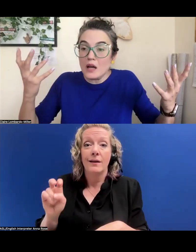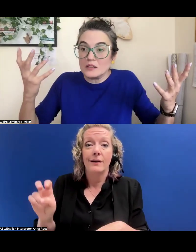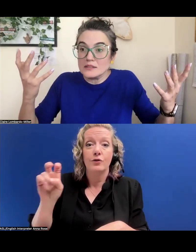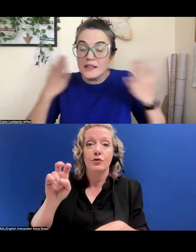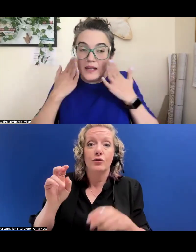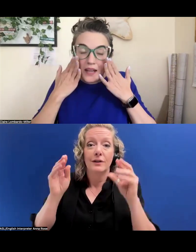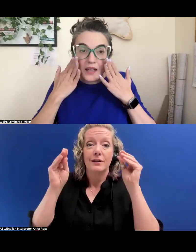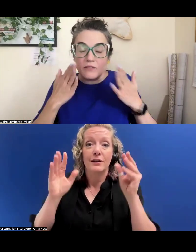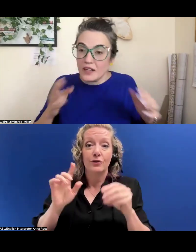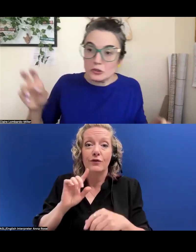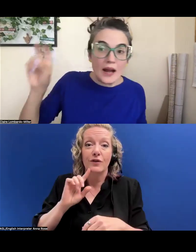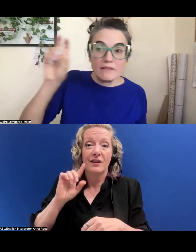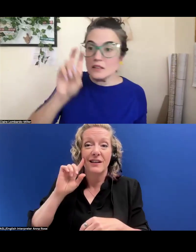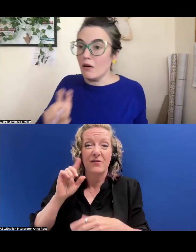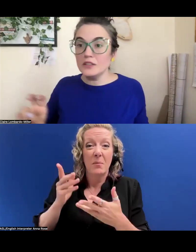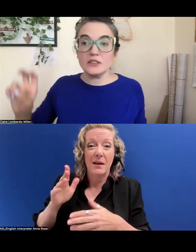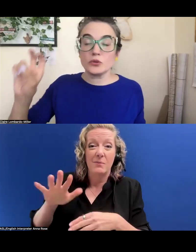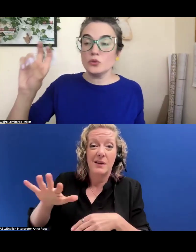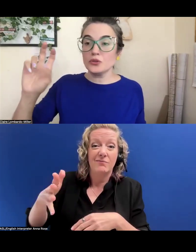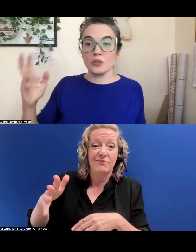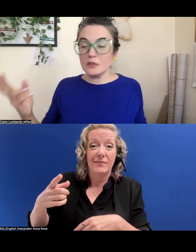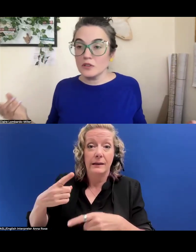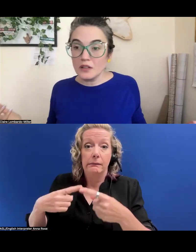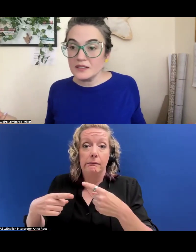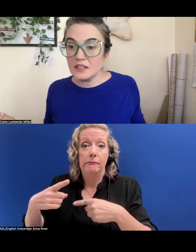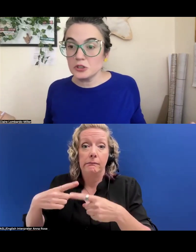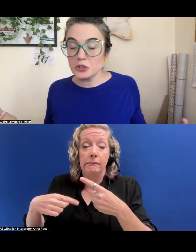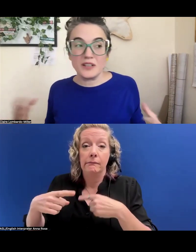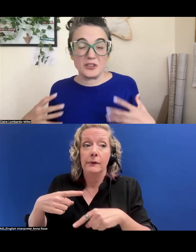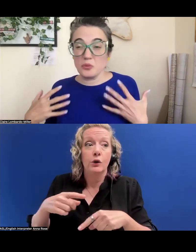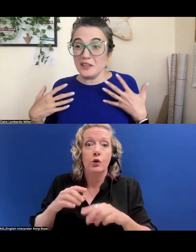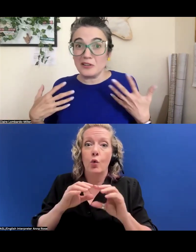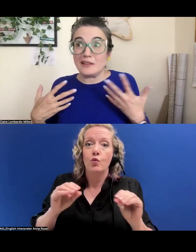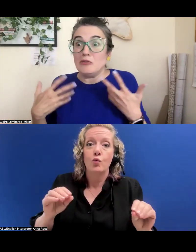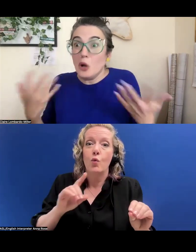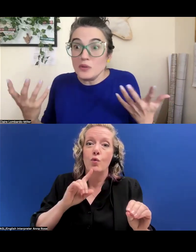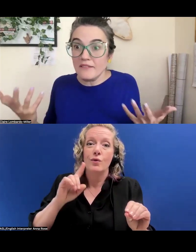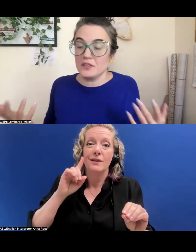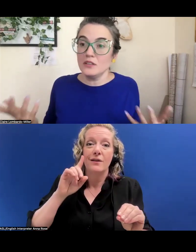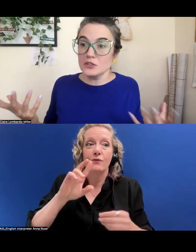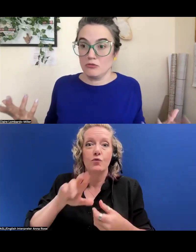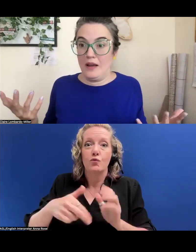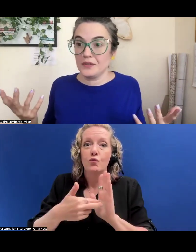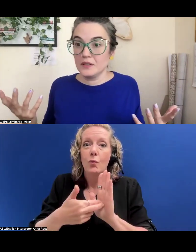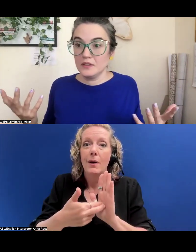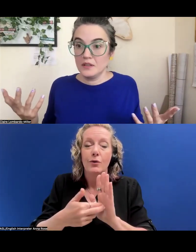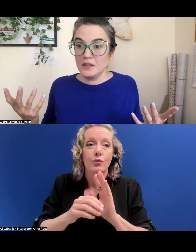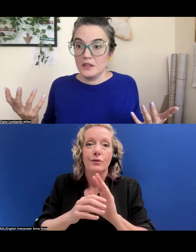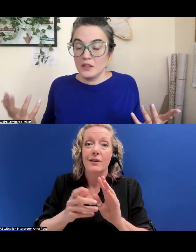deaf models. And they're driving to all these schools working with all these deaf children, and there really are like no deaf adults